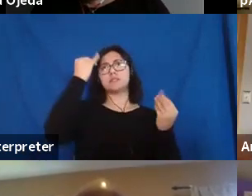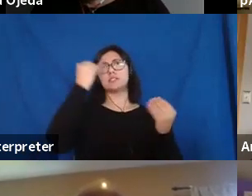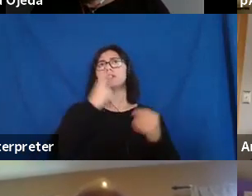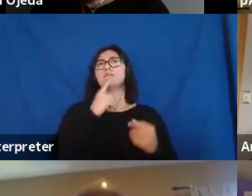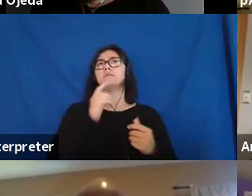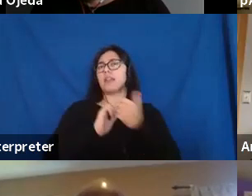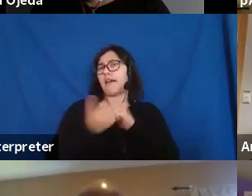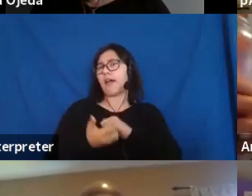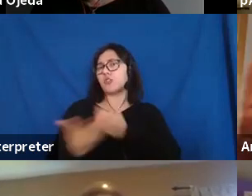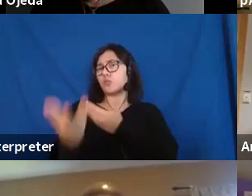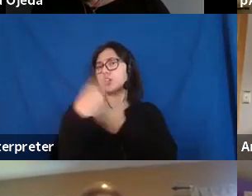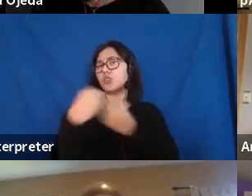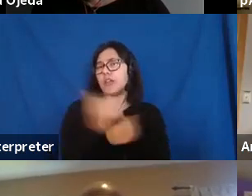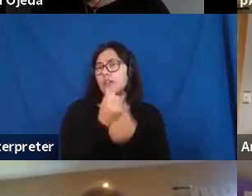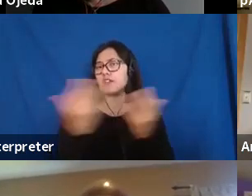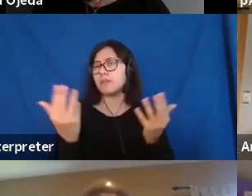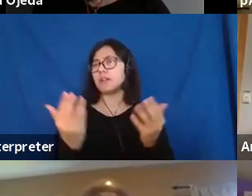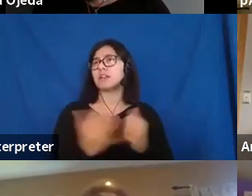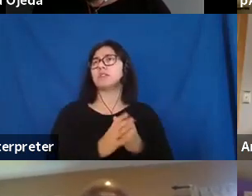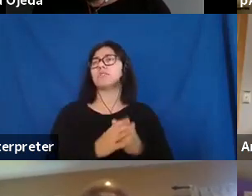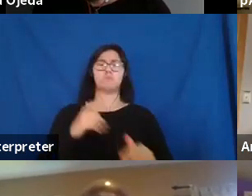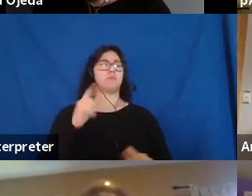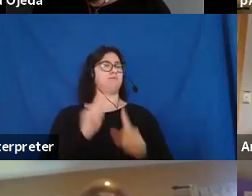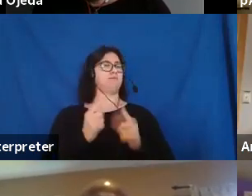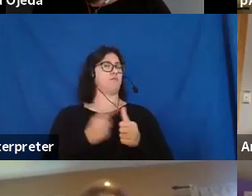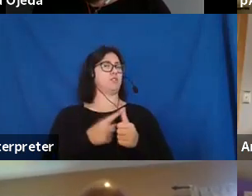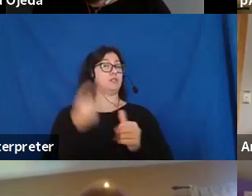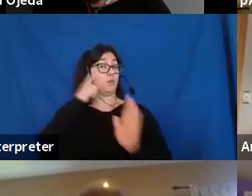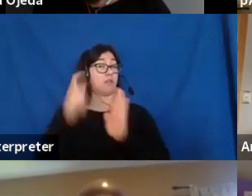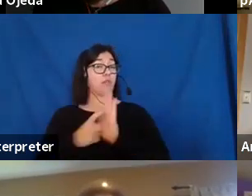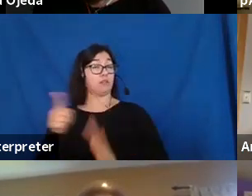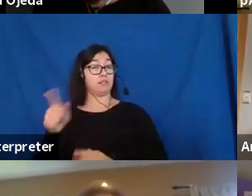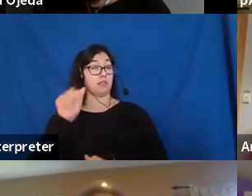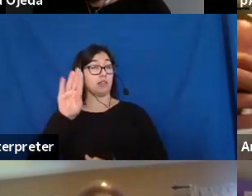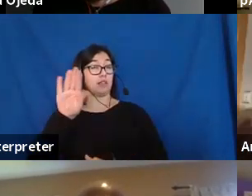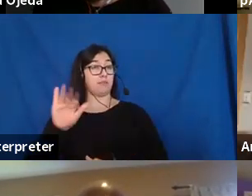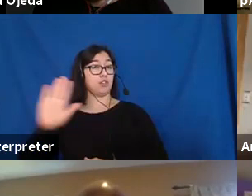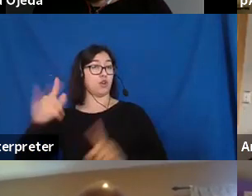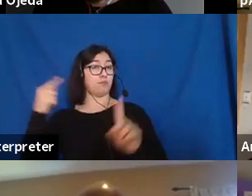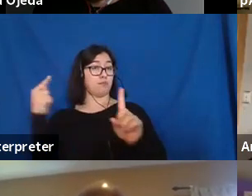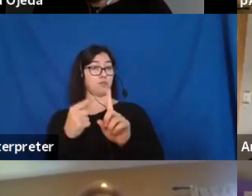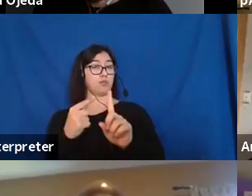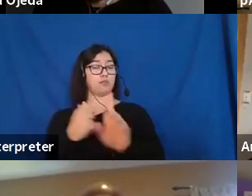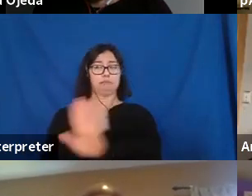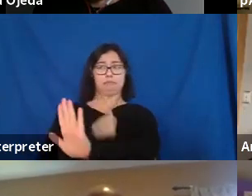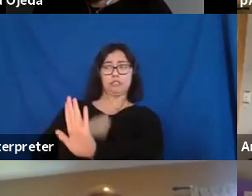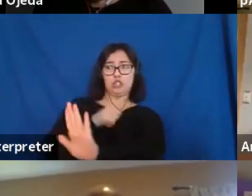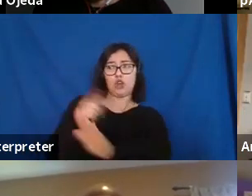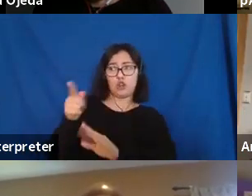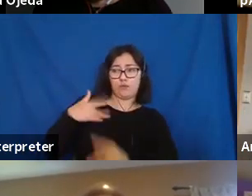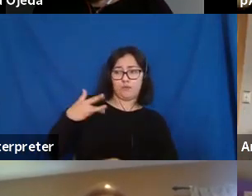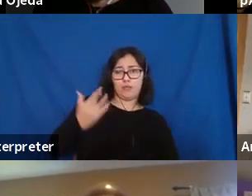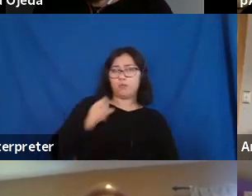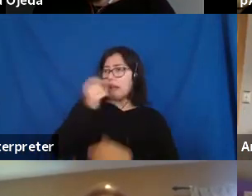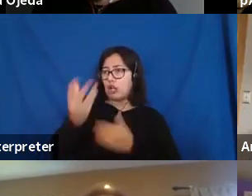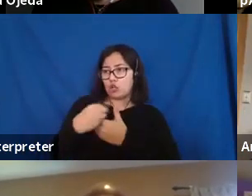include everybody, make it hard work? First of all, we acknowledge that Amy had a point, and we apologize that if she felt that we didn't include